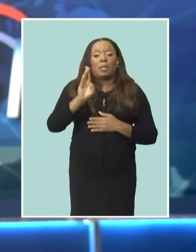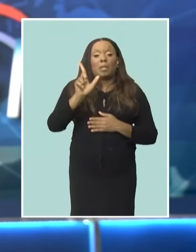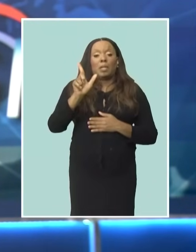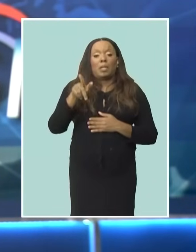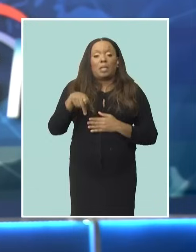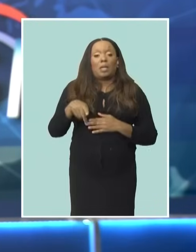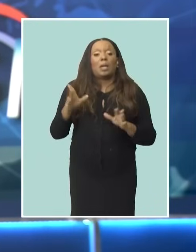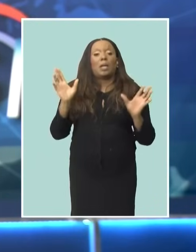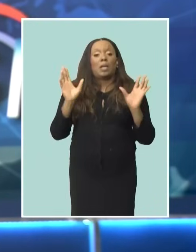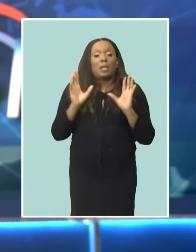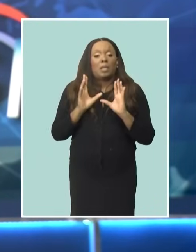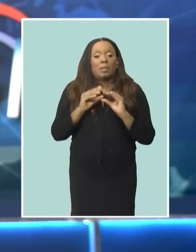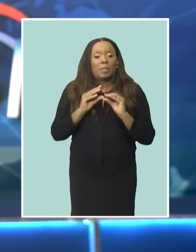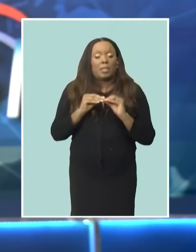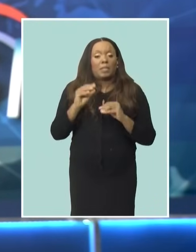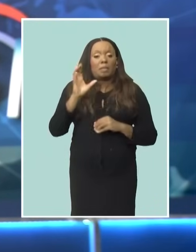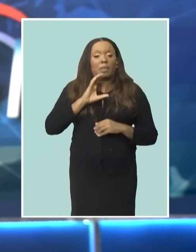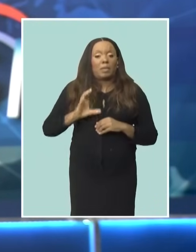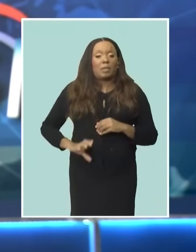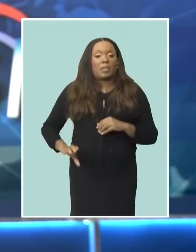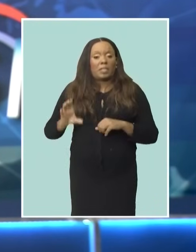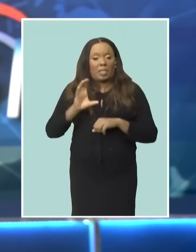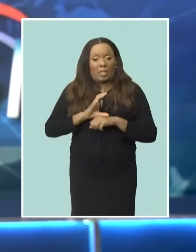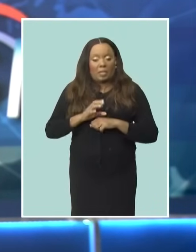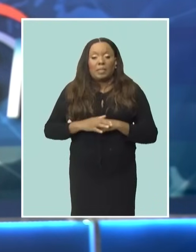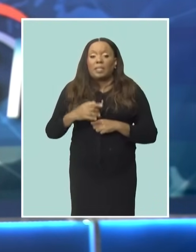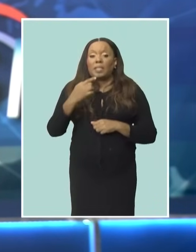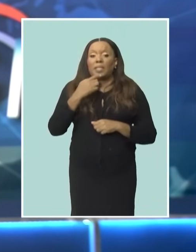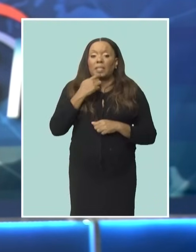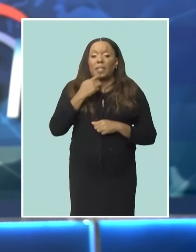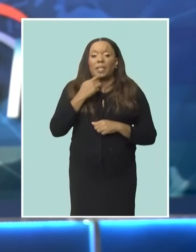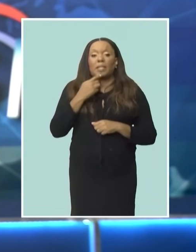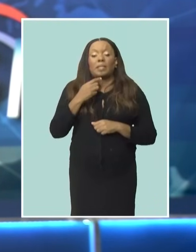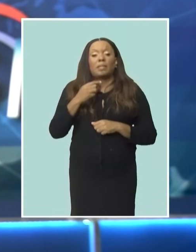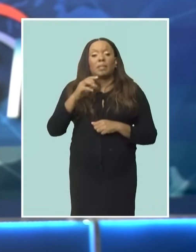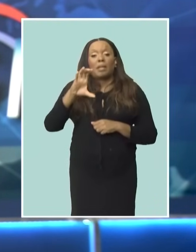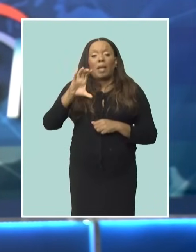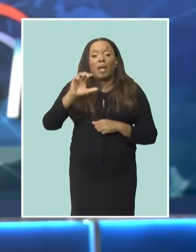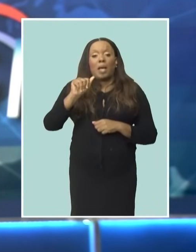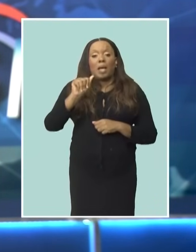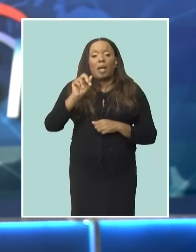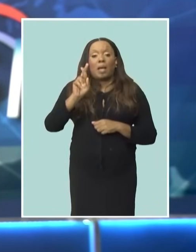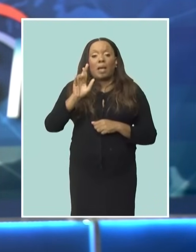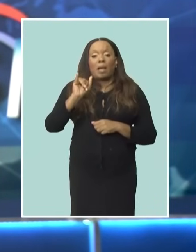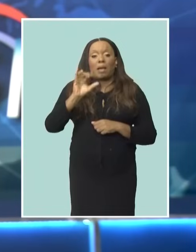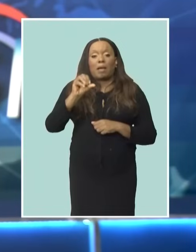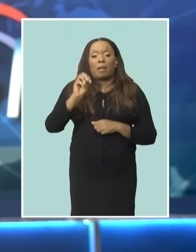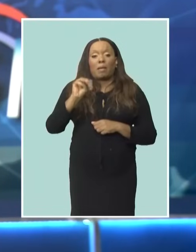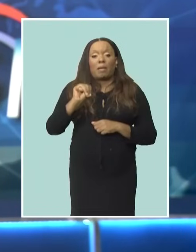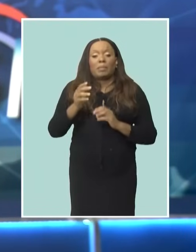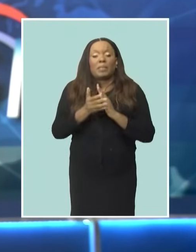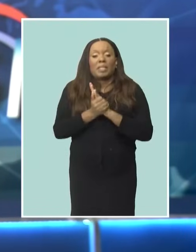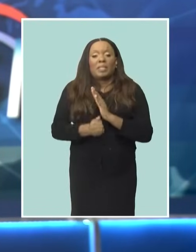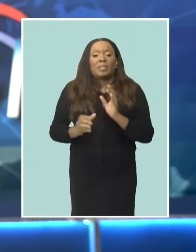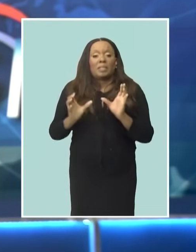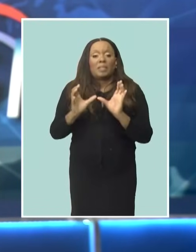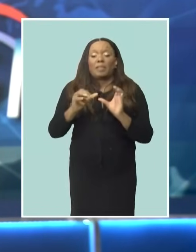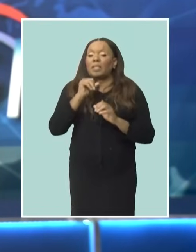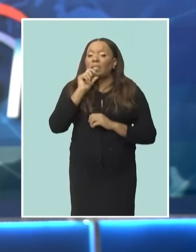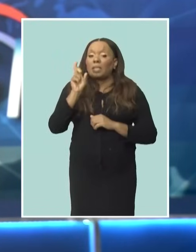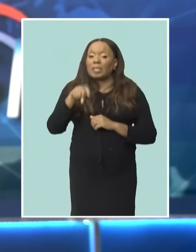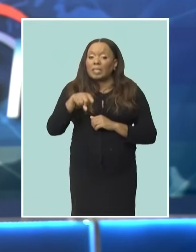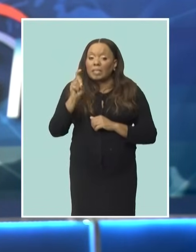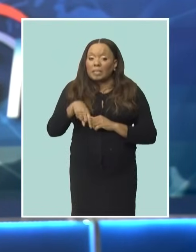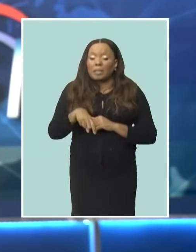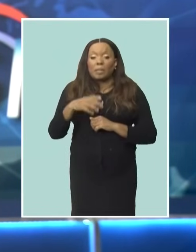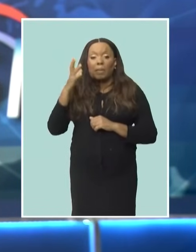and South Joint Branch meeting, where he said the CARICOM skills certificate will no longer be necessary requirement as part